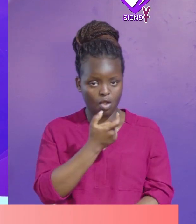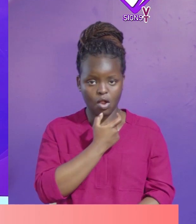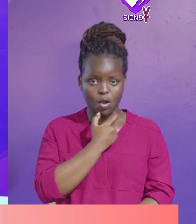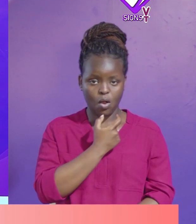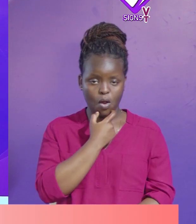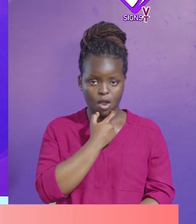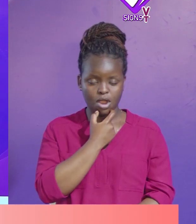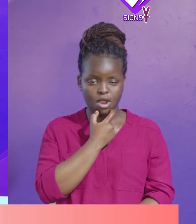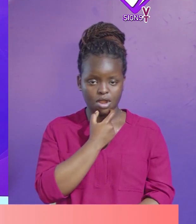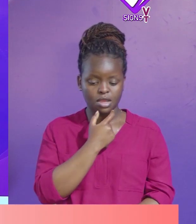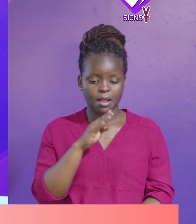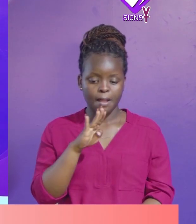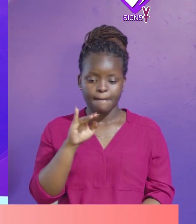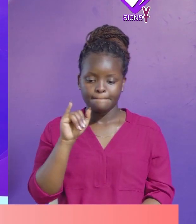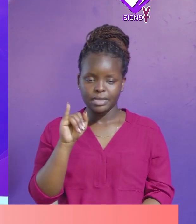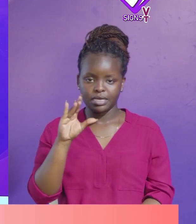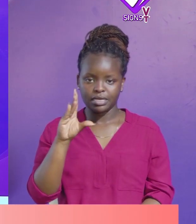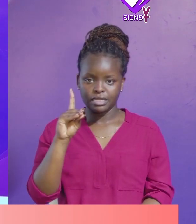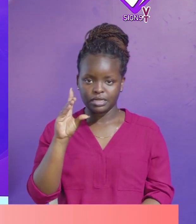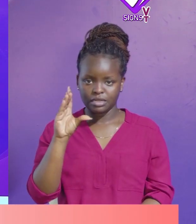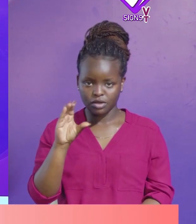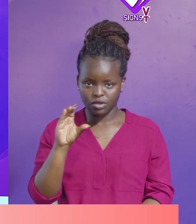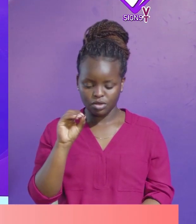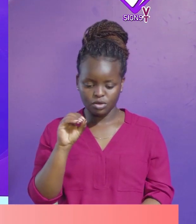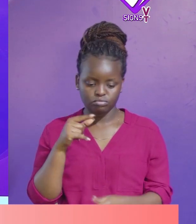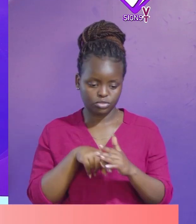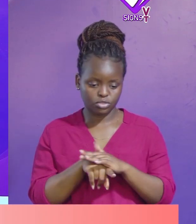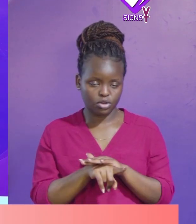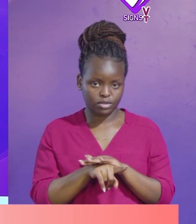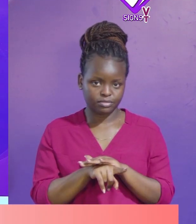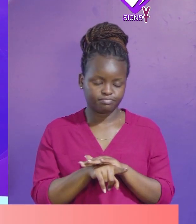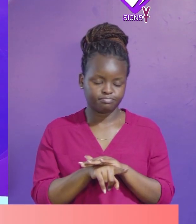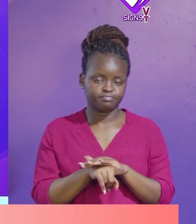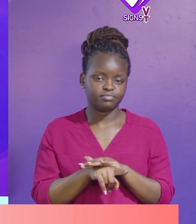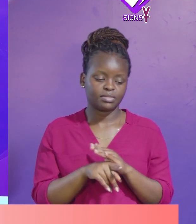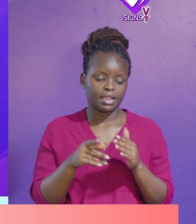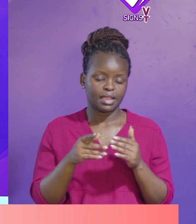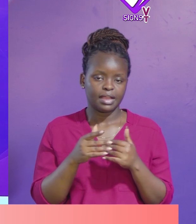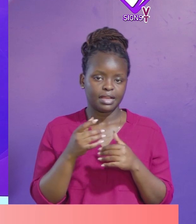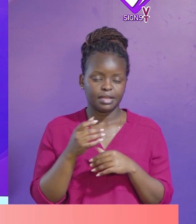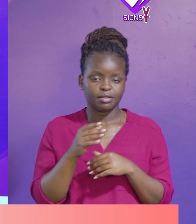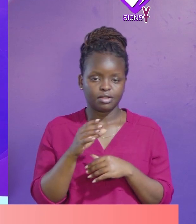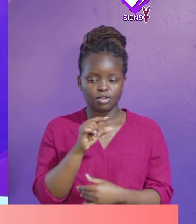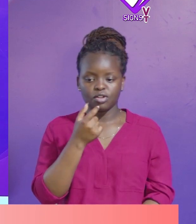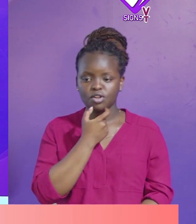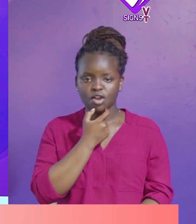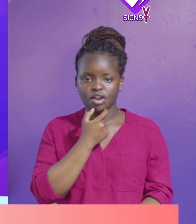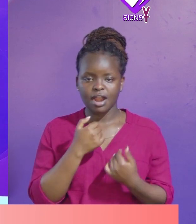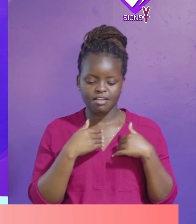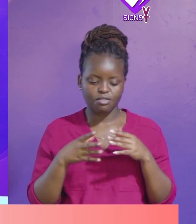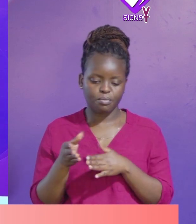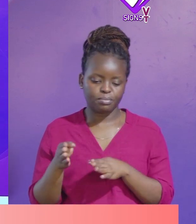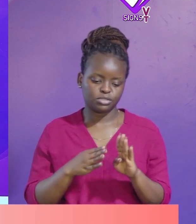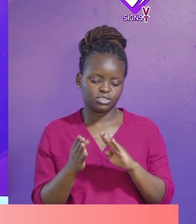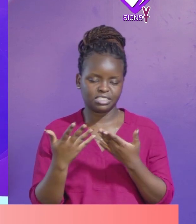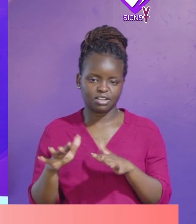despite Bidco scoring through a penalty in the last minute, I think Gor Mahia had chances that they lost. Bidco had